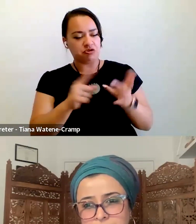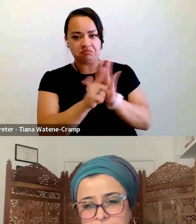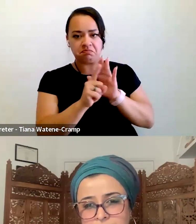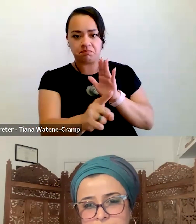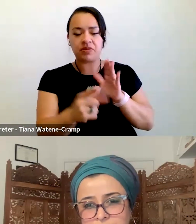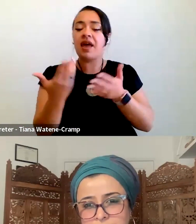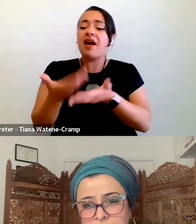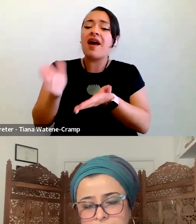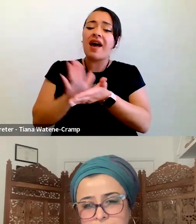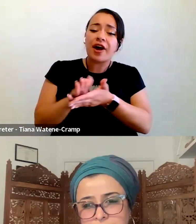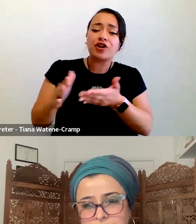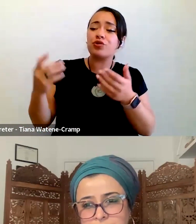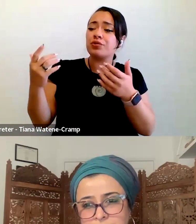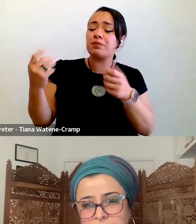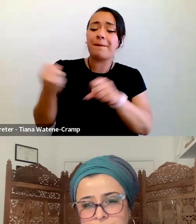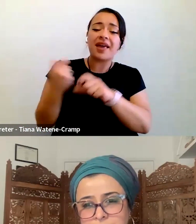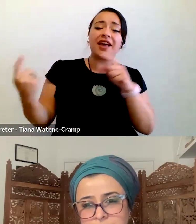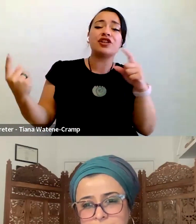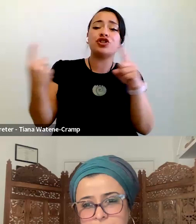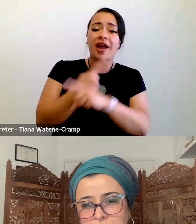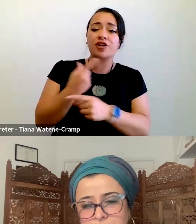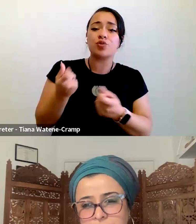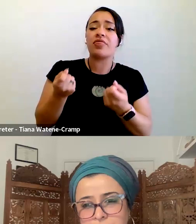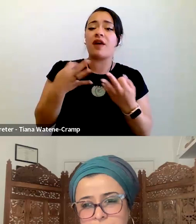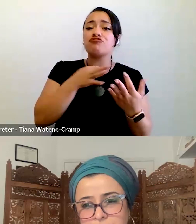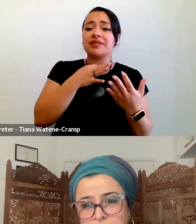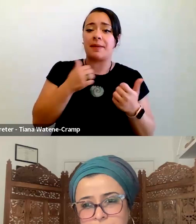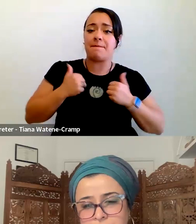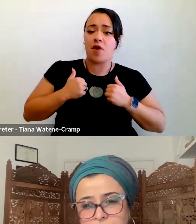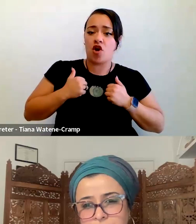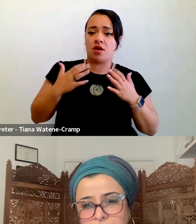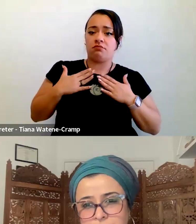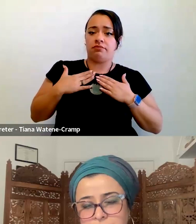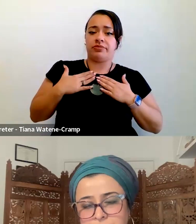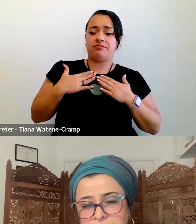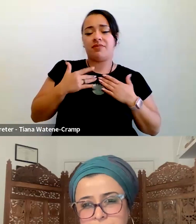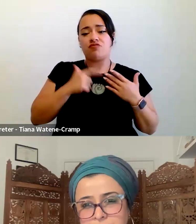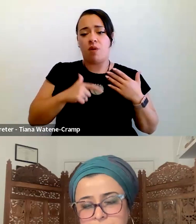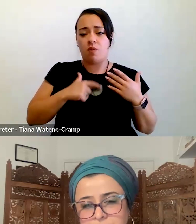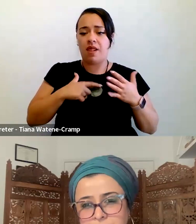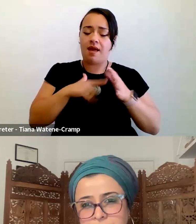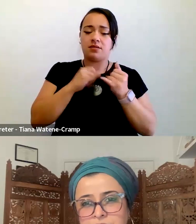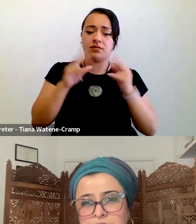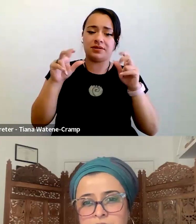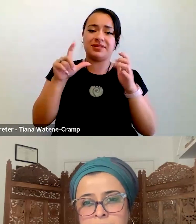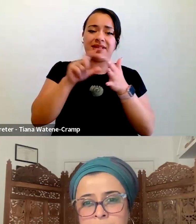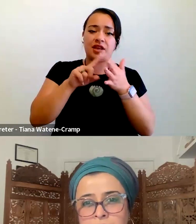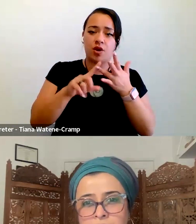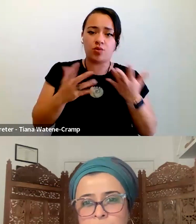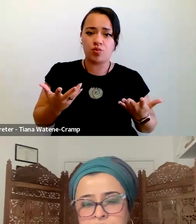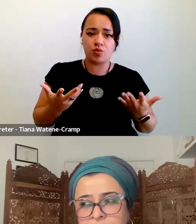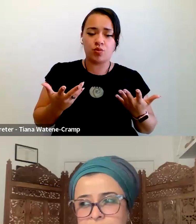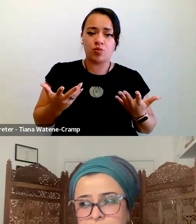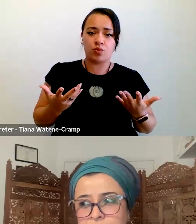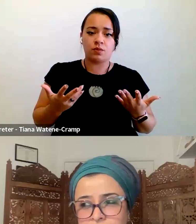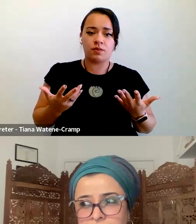change in a context like this without risking your own livelihood as a CEO, just like Lily pointed out? Can you